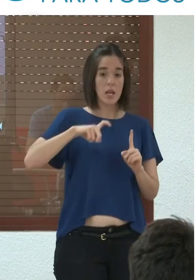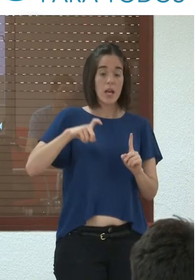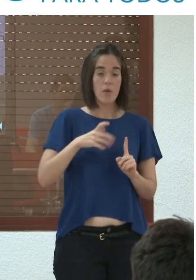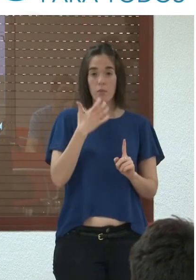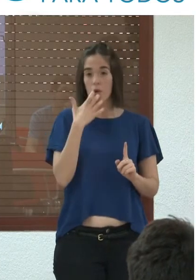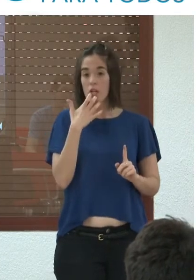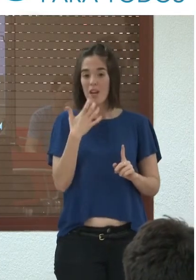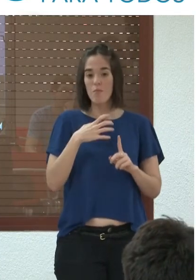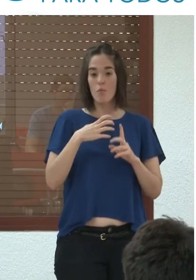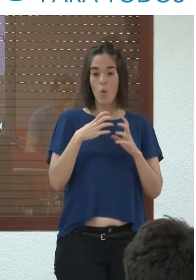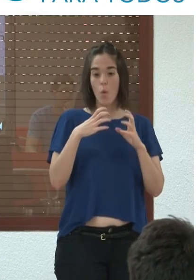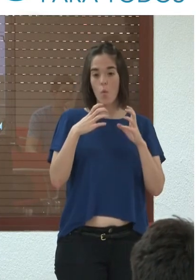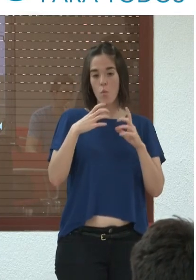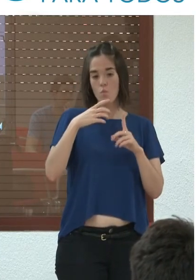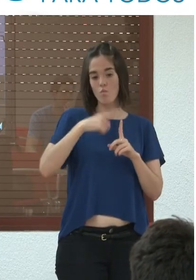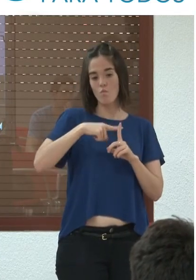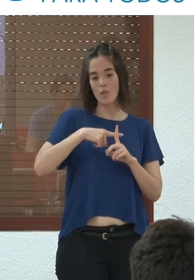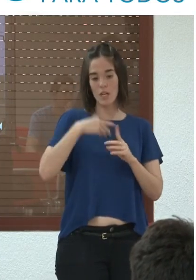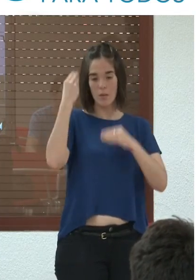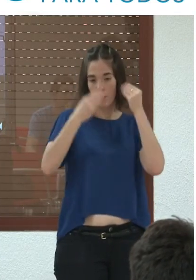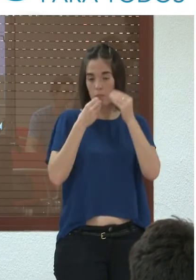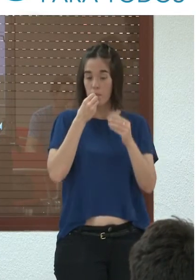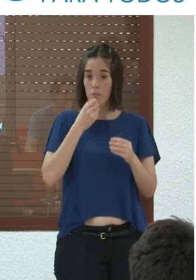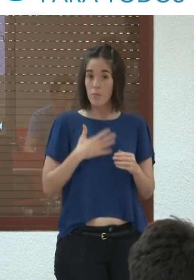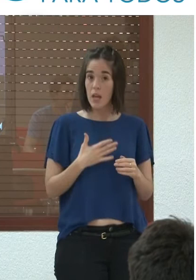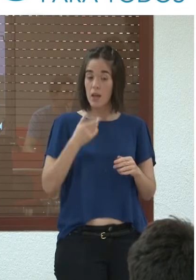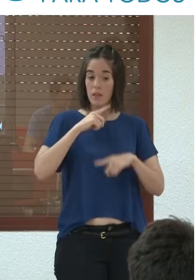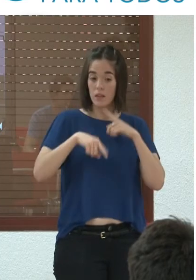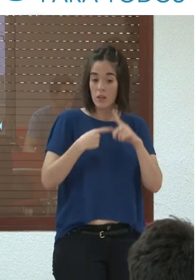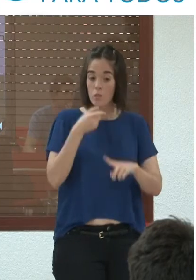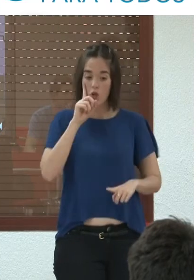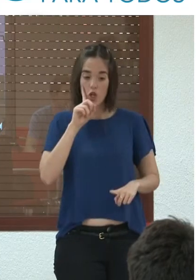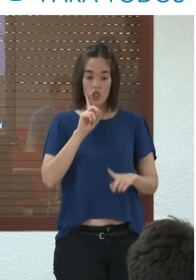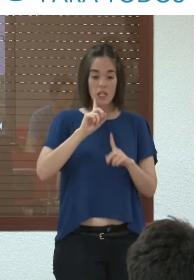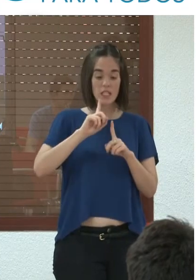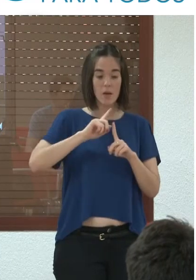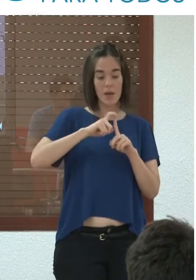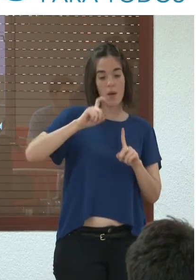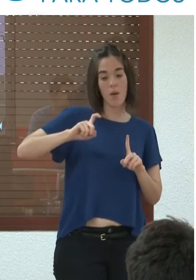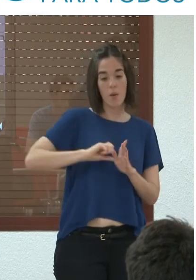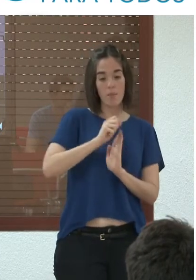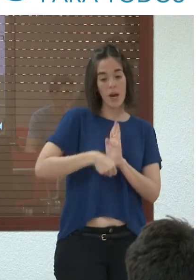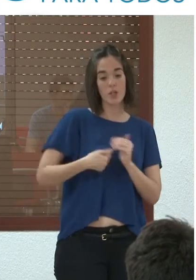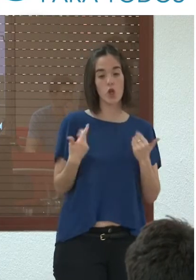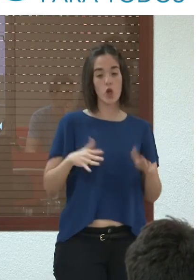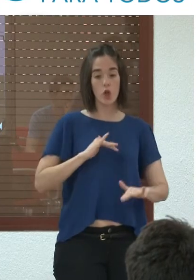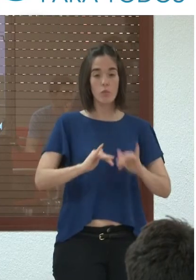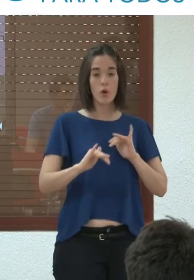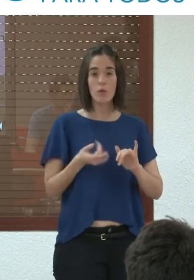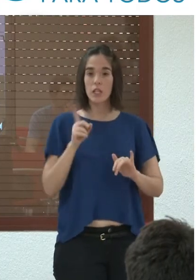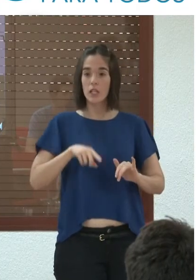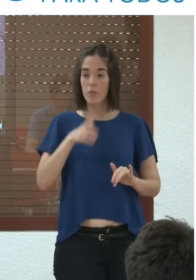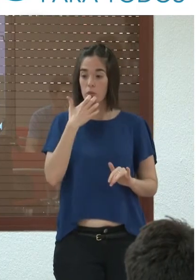especially when we're using these video games. Unless their cognitive level is good, it is impossible to detect if with